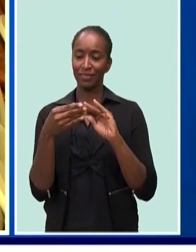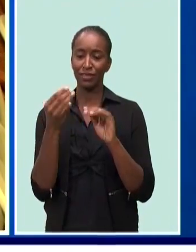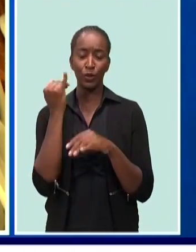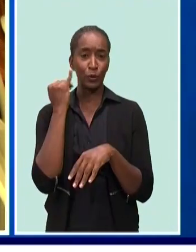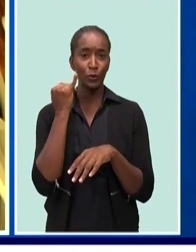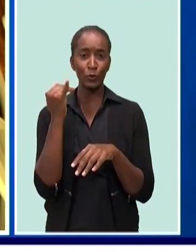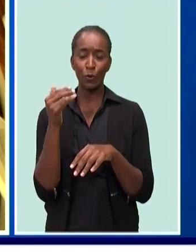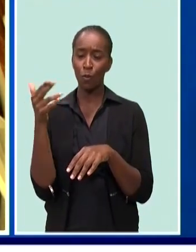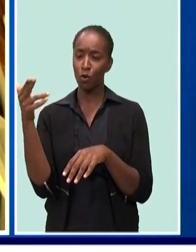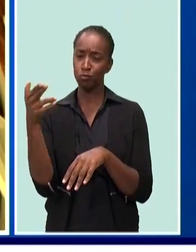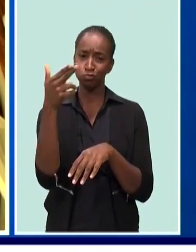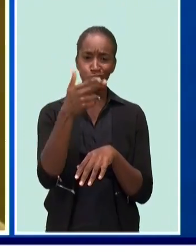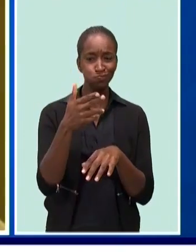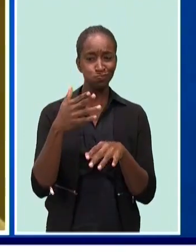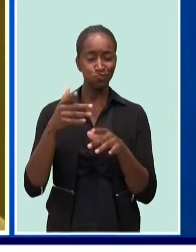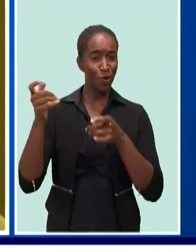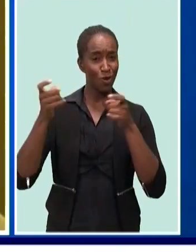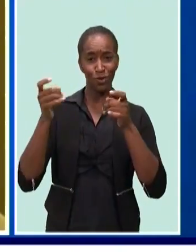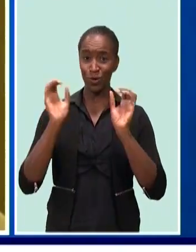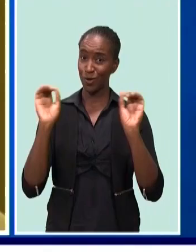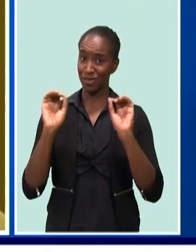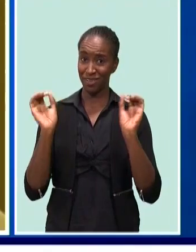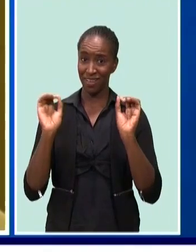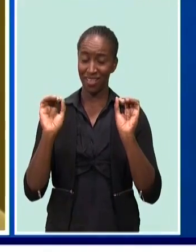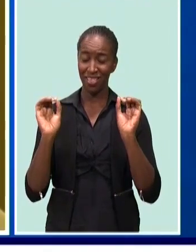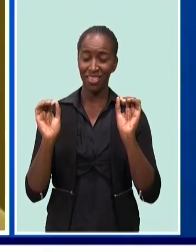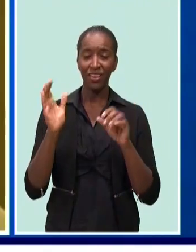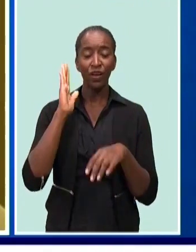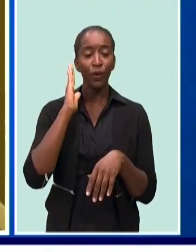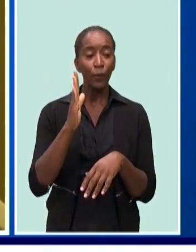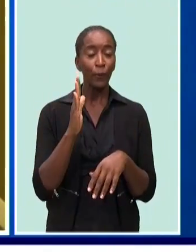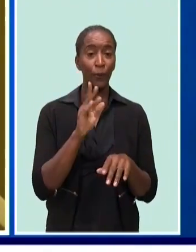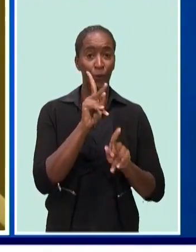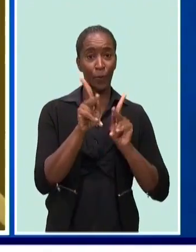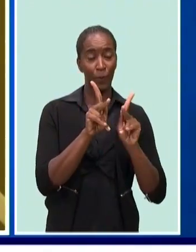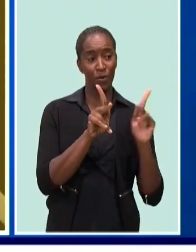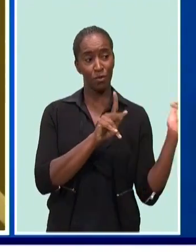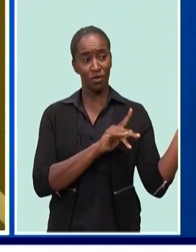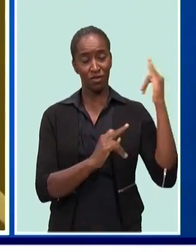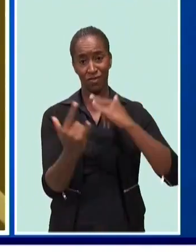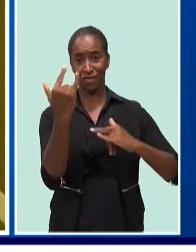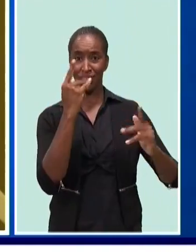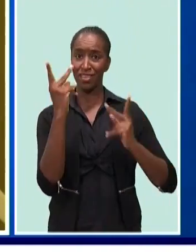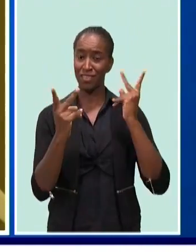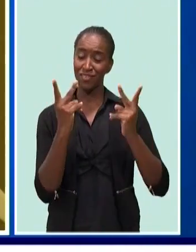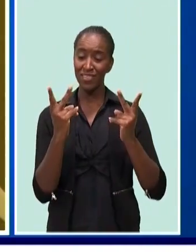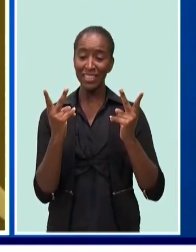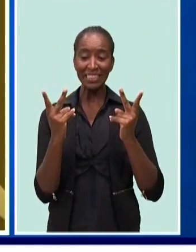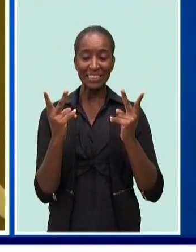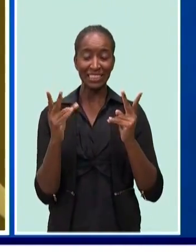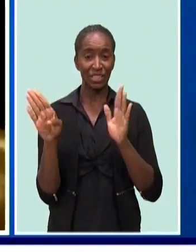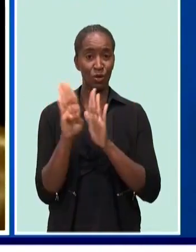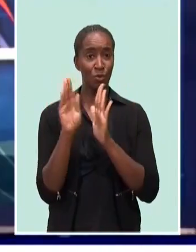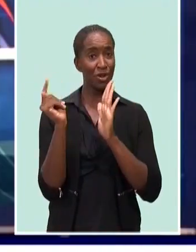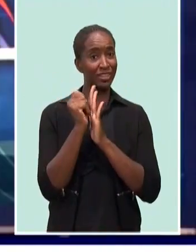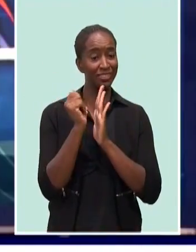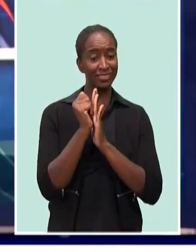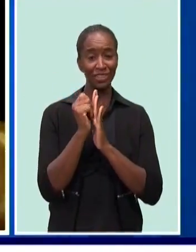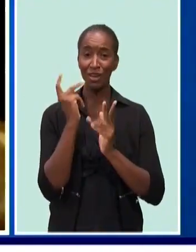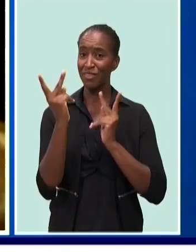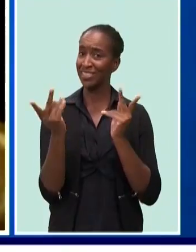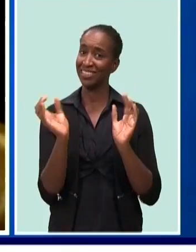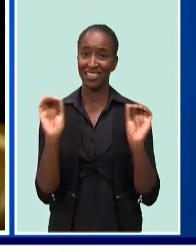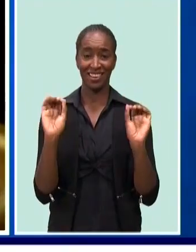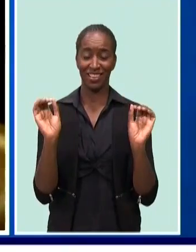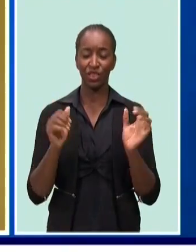He maintains that the problem has to be tackled through the provision of opportunities for Bridgetown residents. This is what we were working